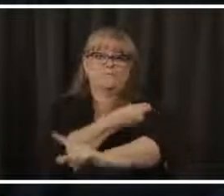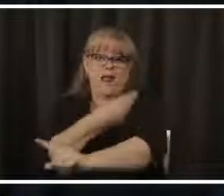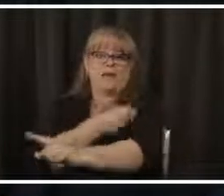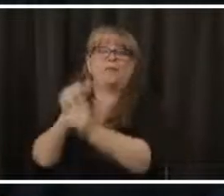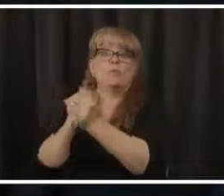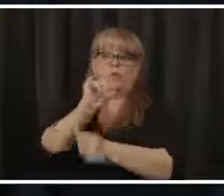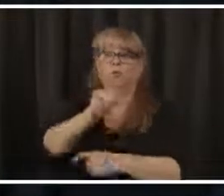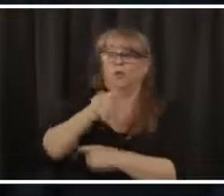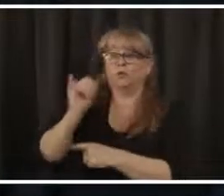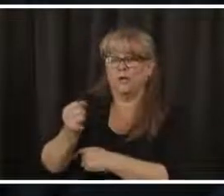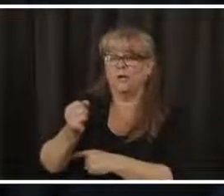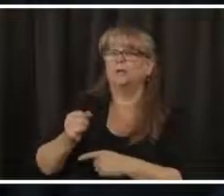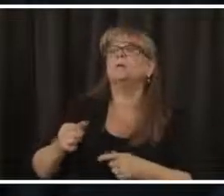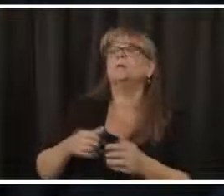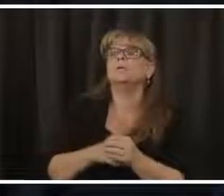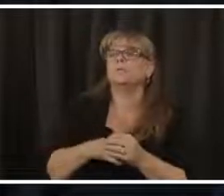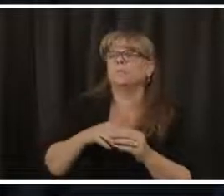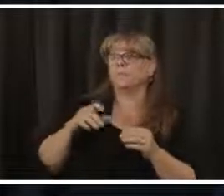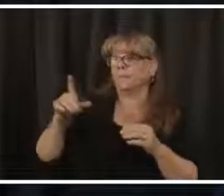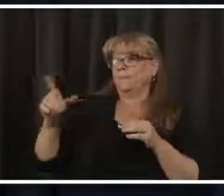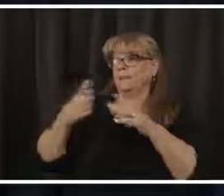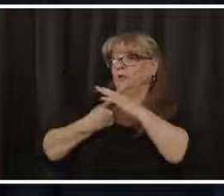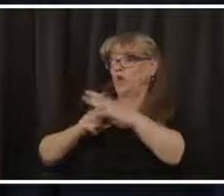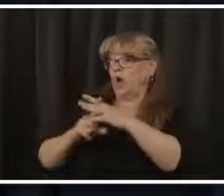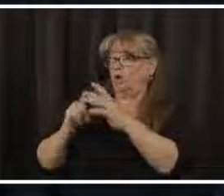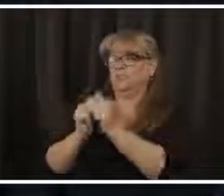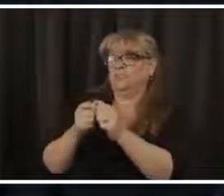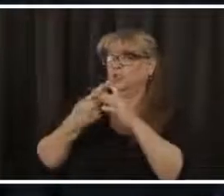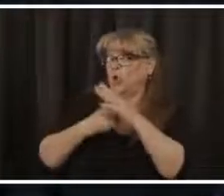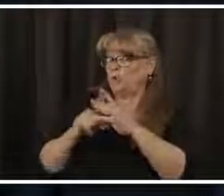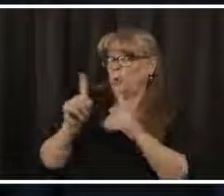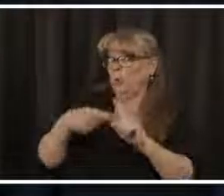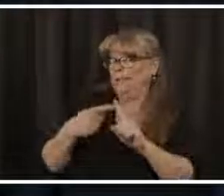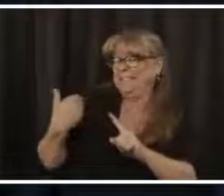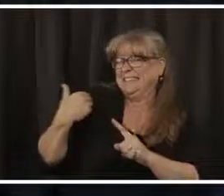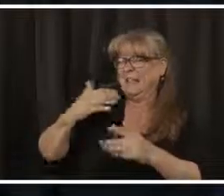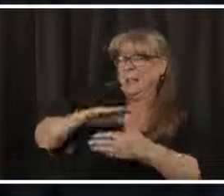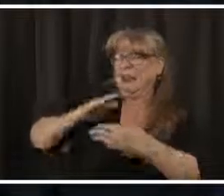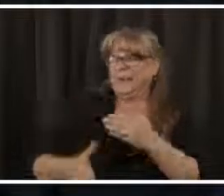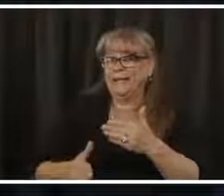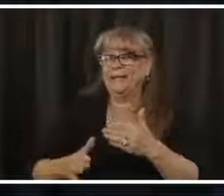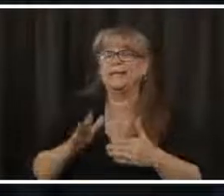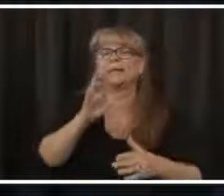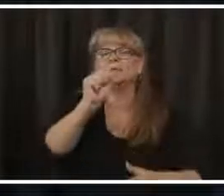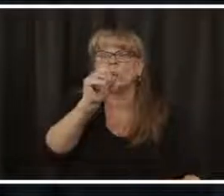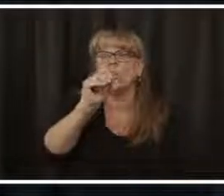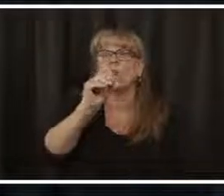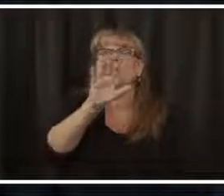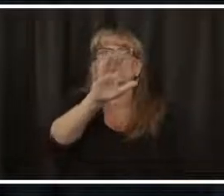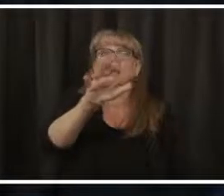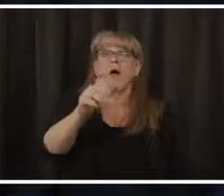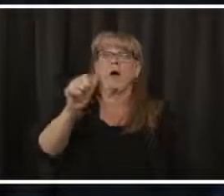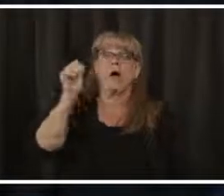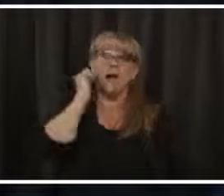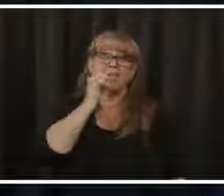Johnson & Johnson over this last weekend. They're getting it every day. It's a life-saving vaccine. It's safe.